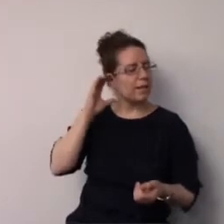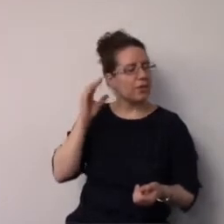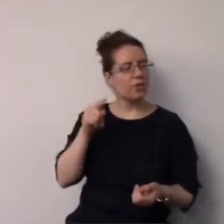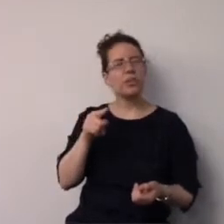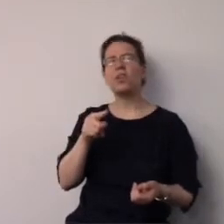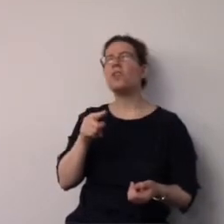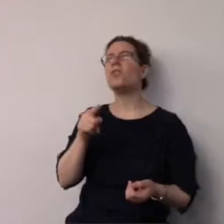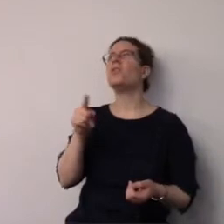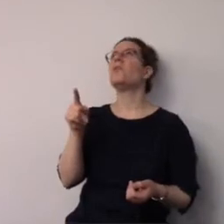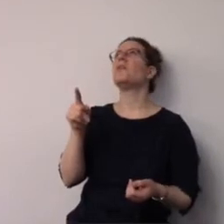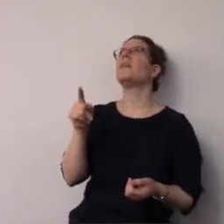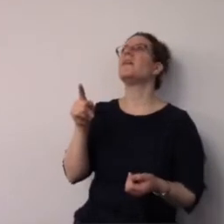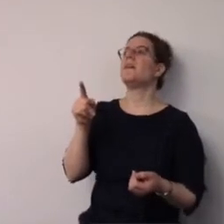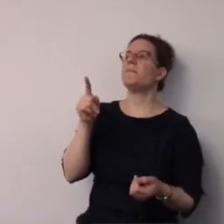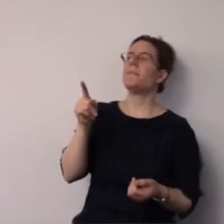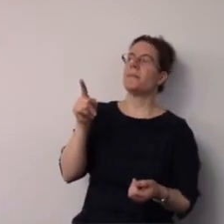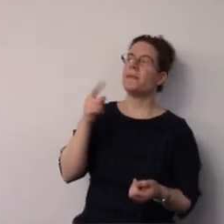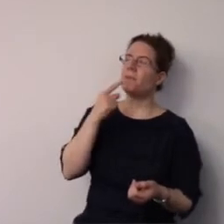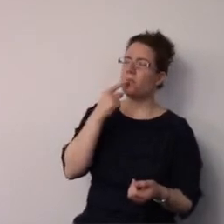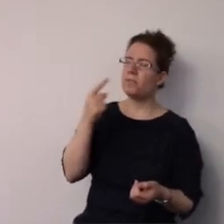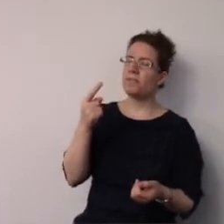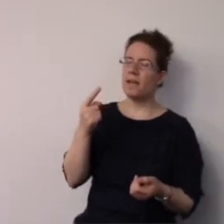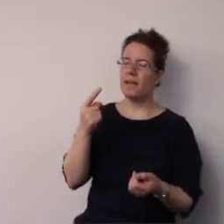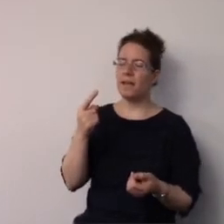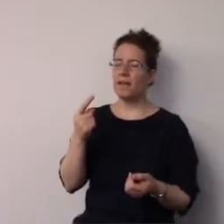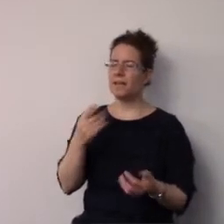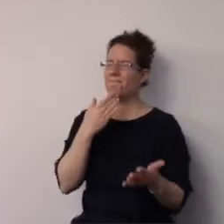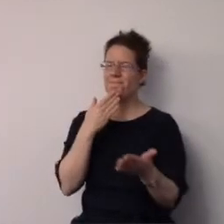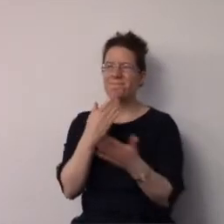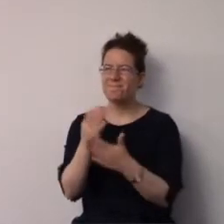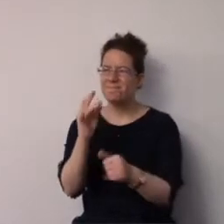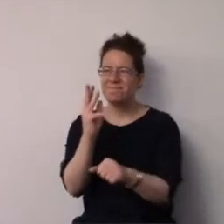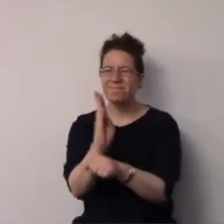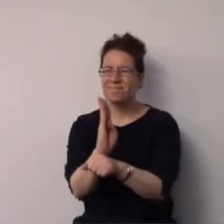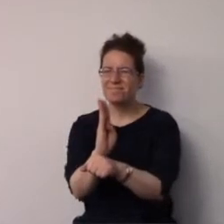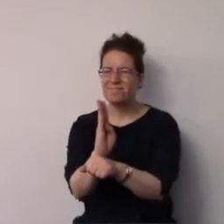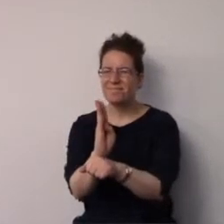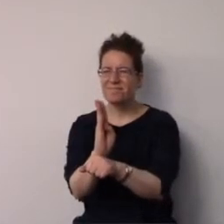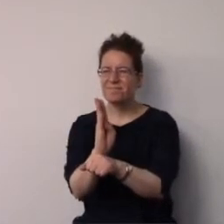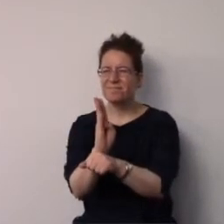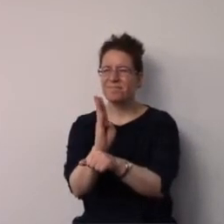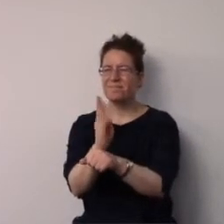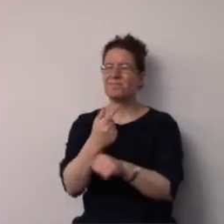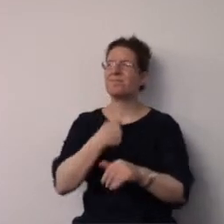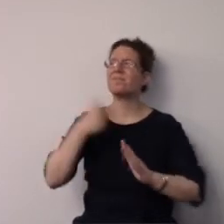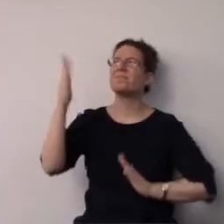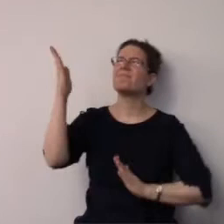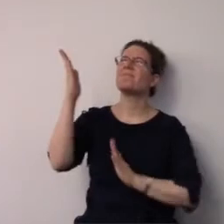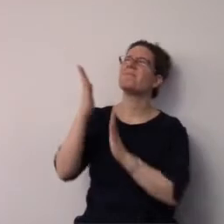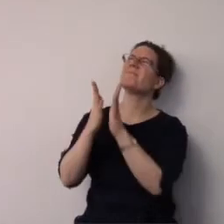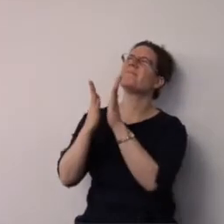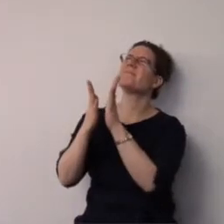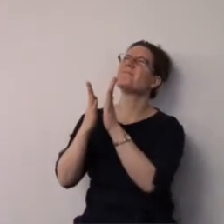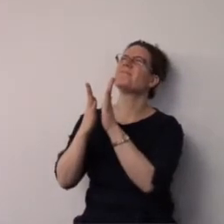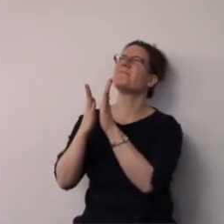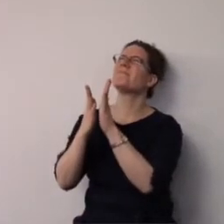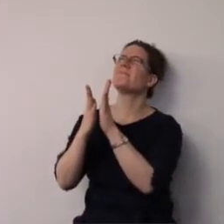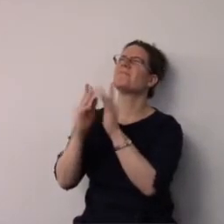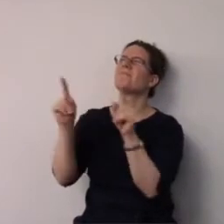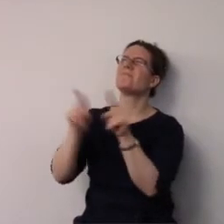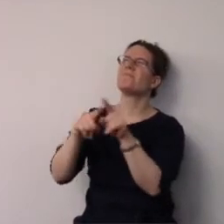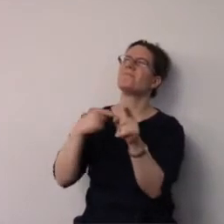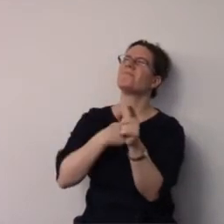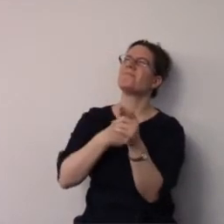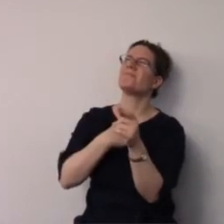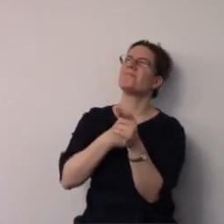to love mercy. And Lord, I want to love, Lord, doing what is right. You call us,